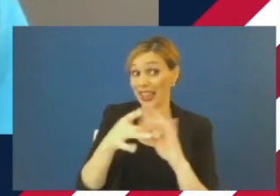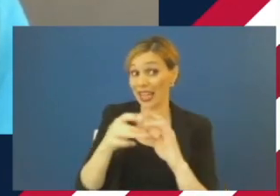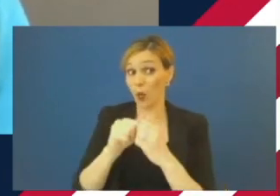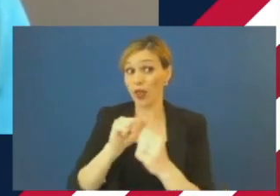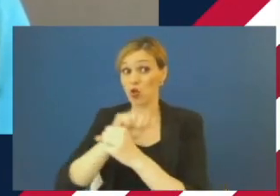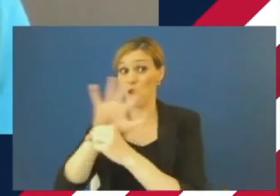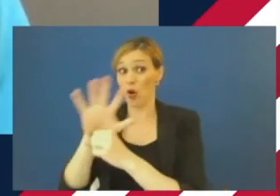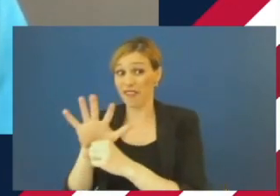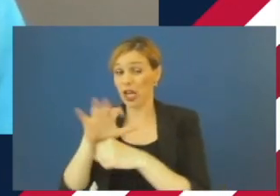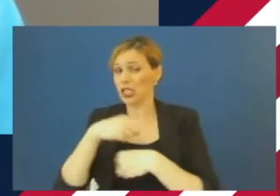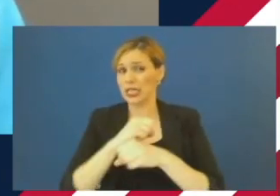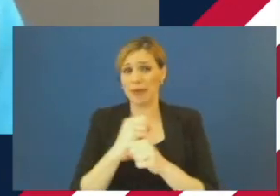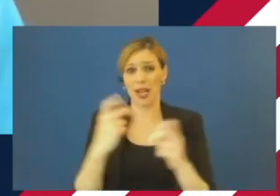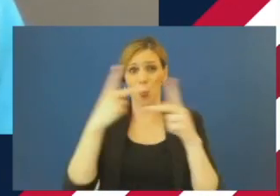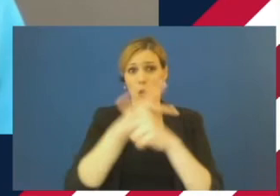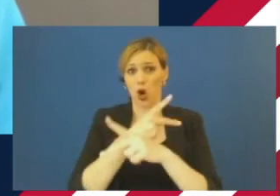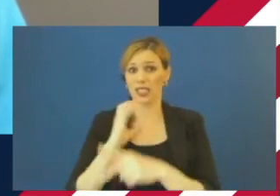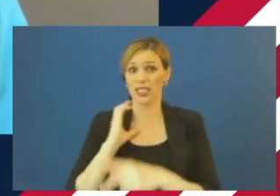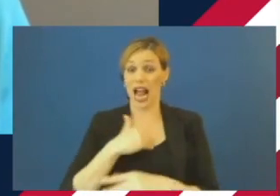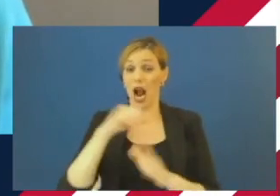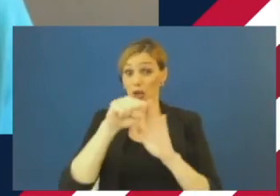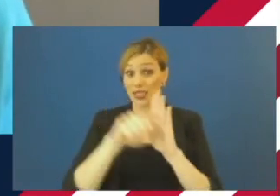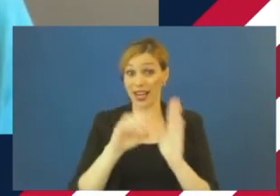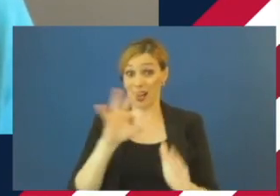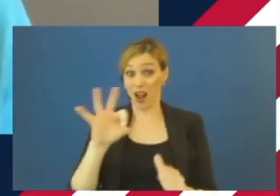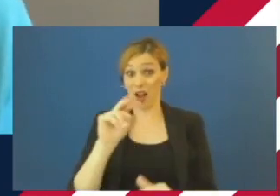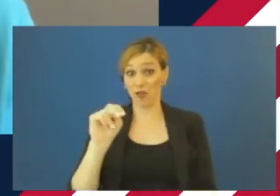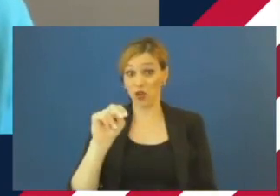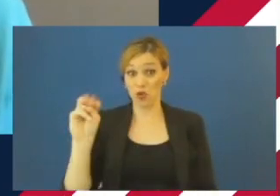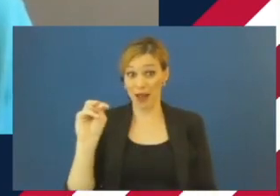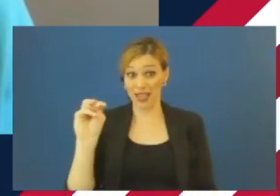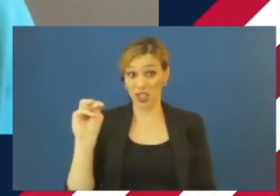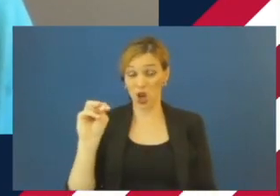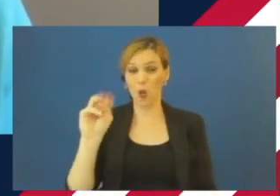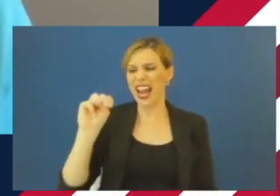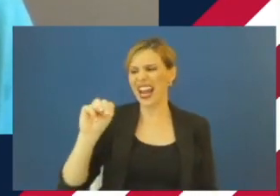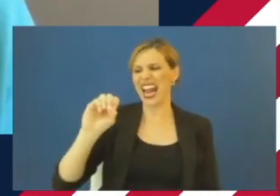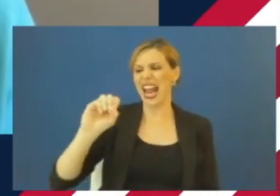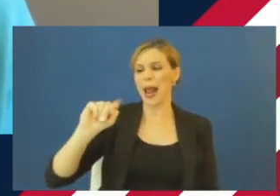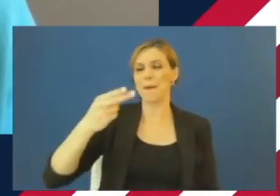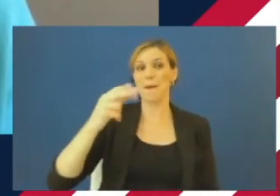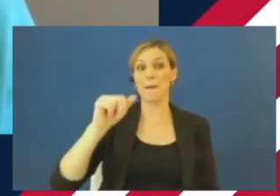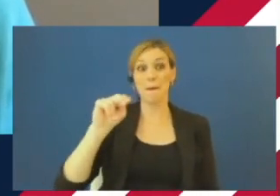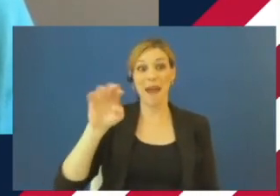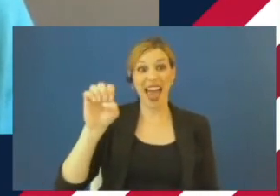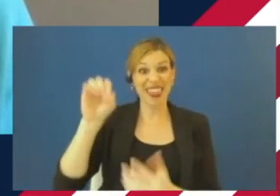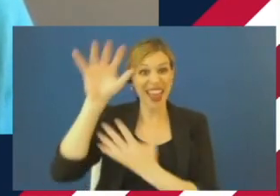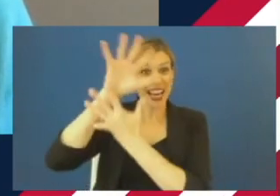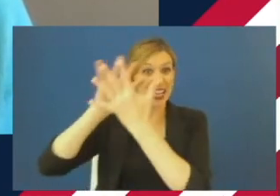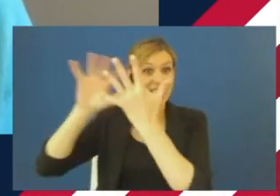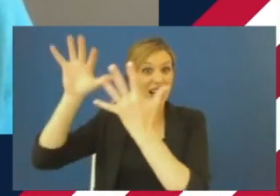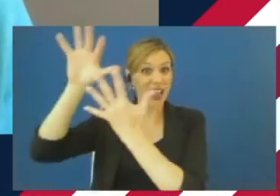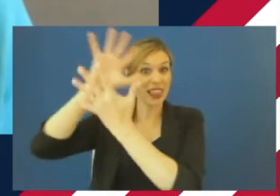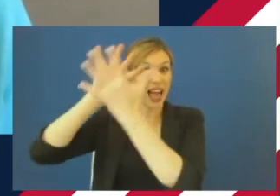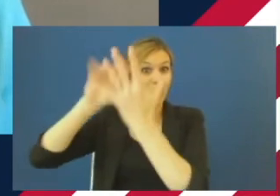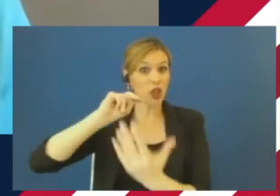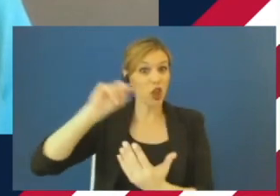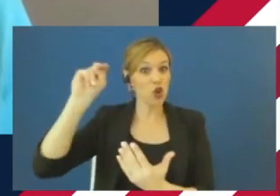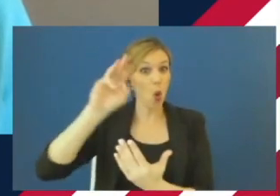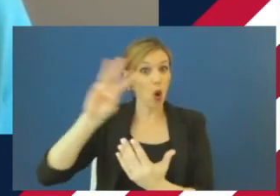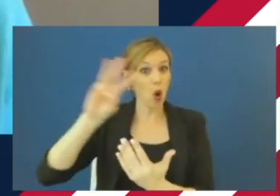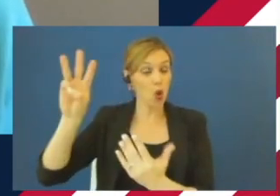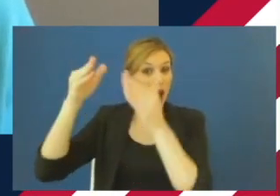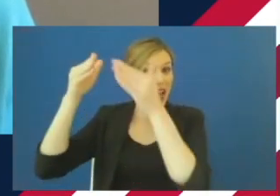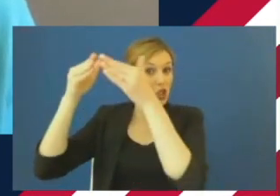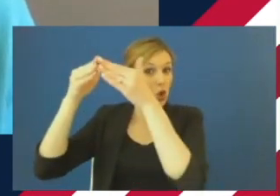state of New Mexico is home to the largest methane cloud floating above the northwest corner of the state. It can be seen from space,